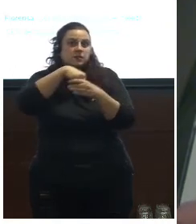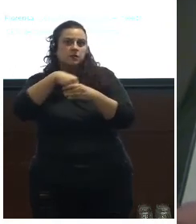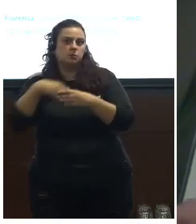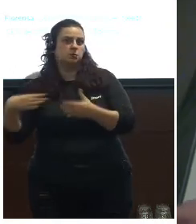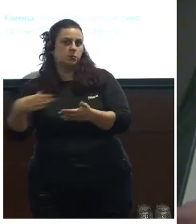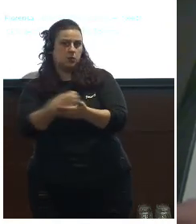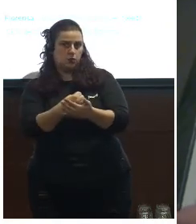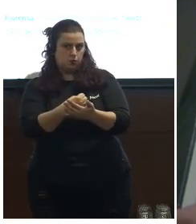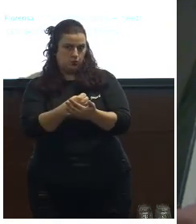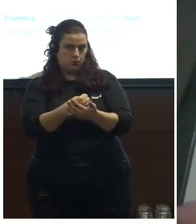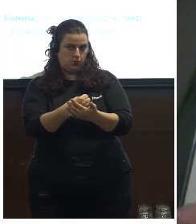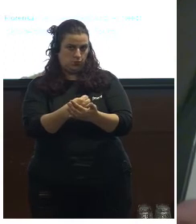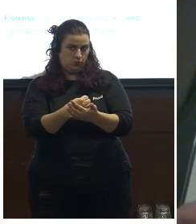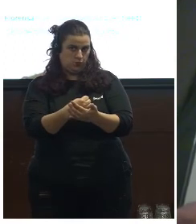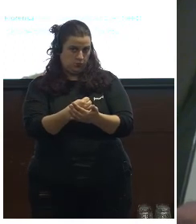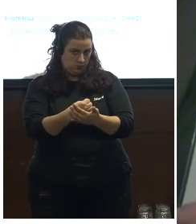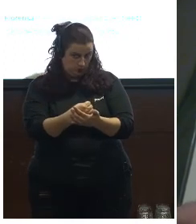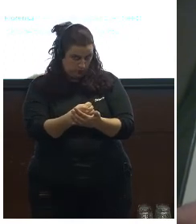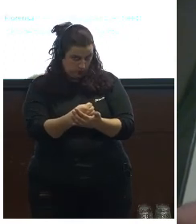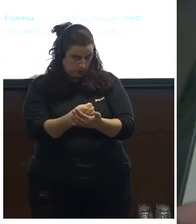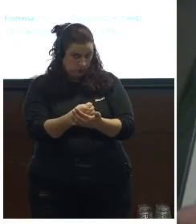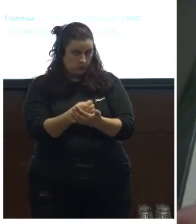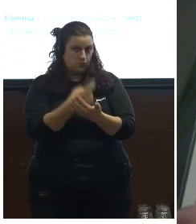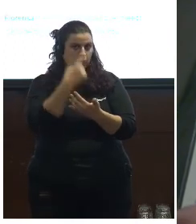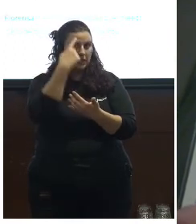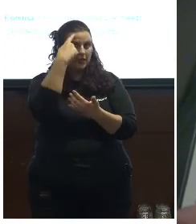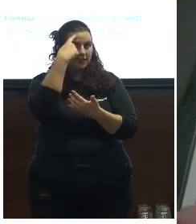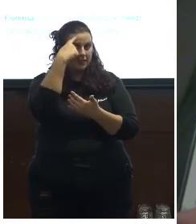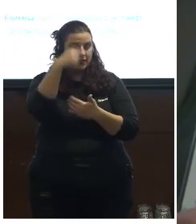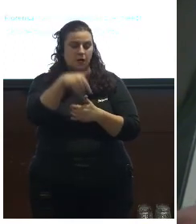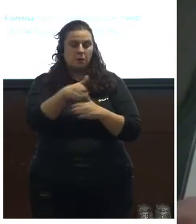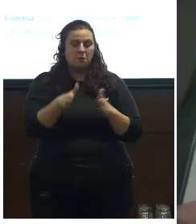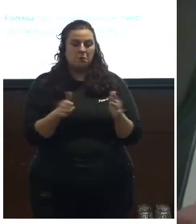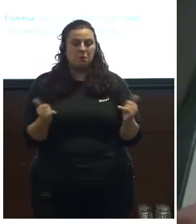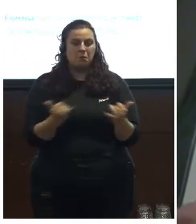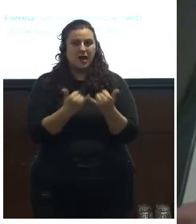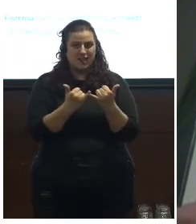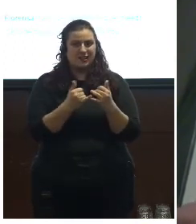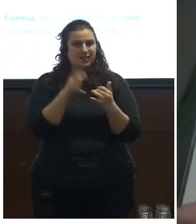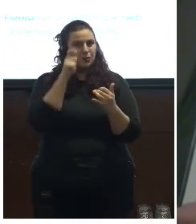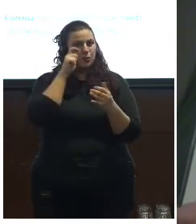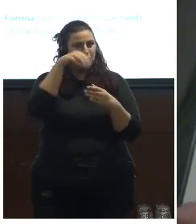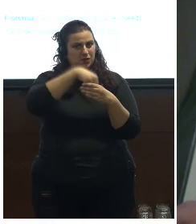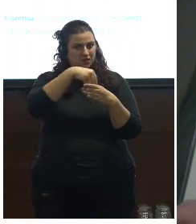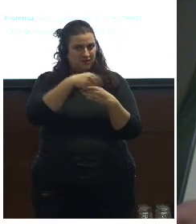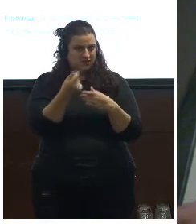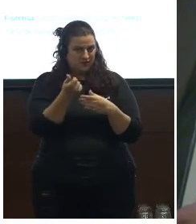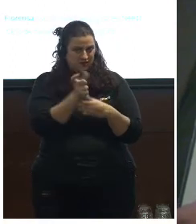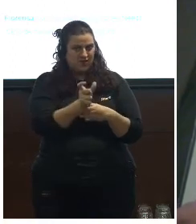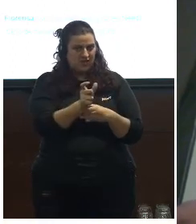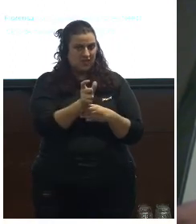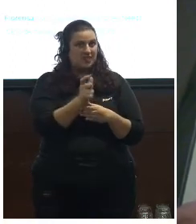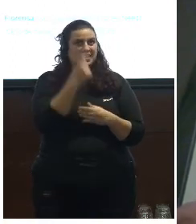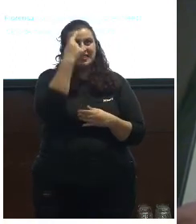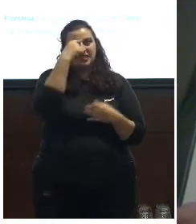are a tourist package, and it's on average, in the best situation, 20-30%.